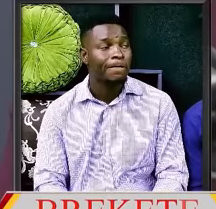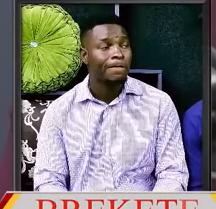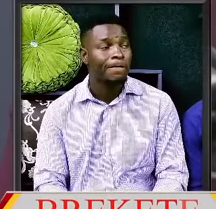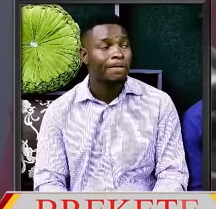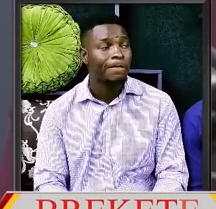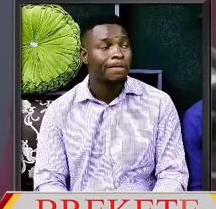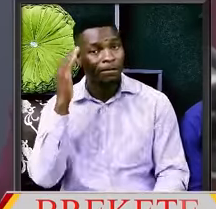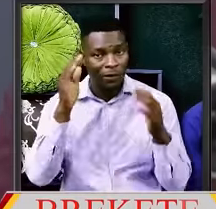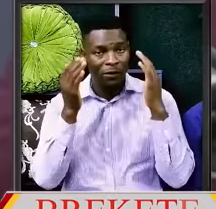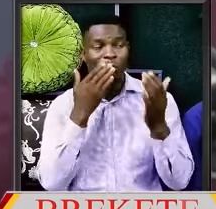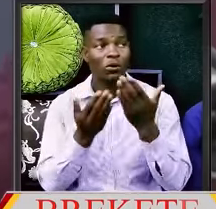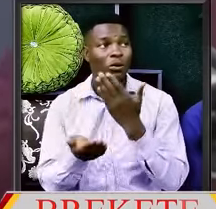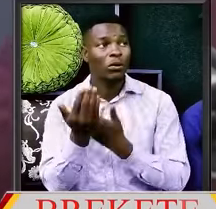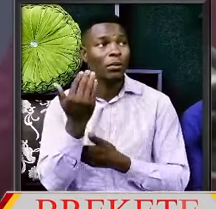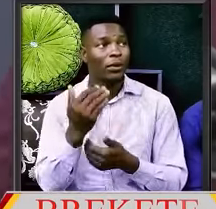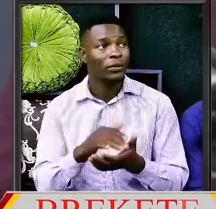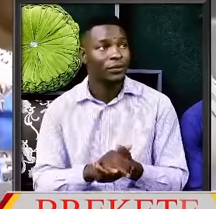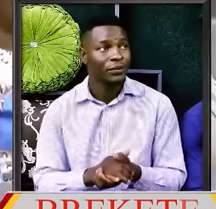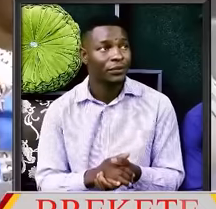Hello, good morning.